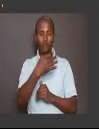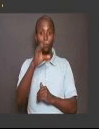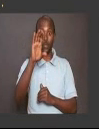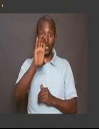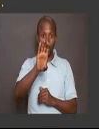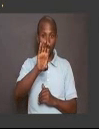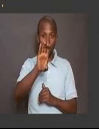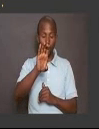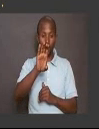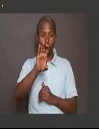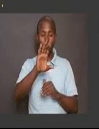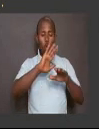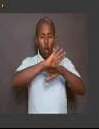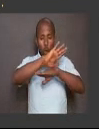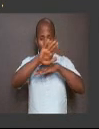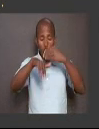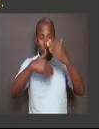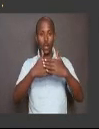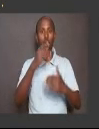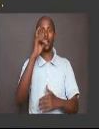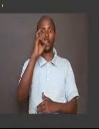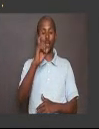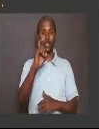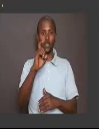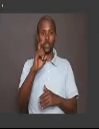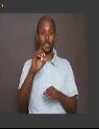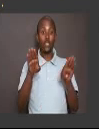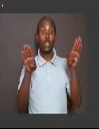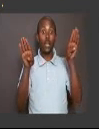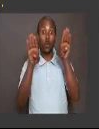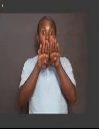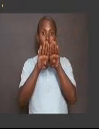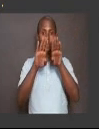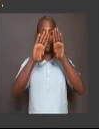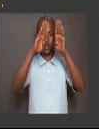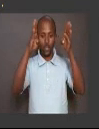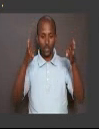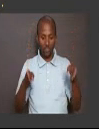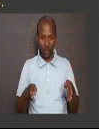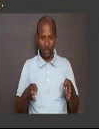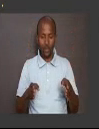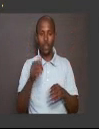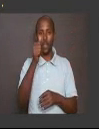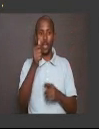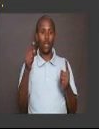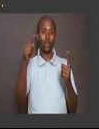c for all x in the closed interval ab.